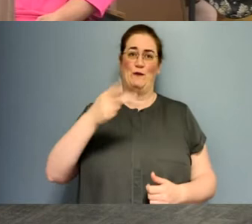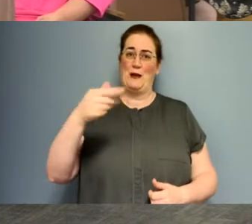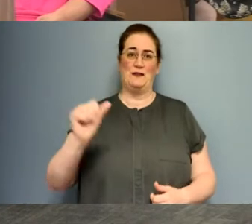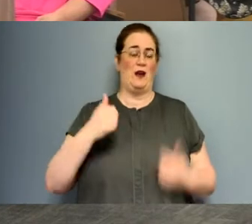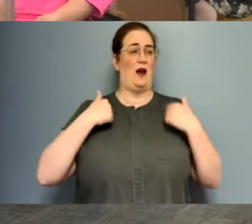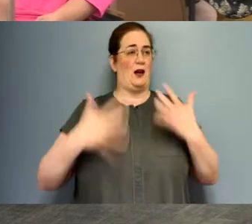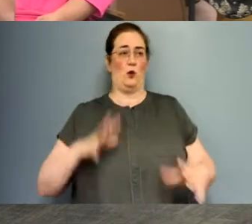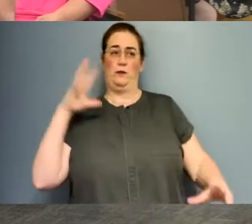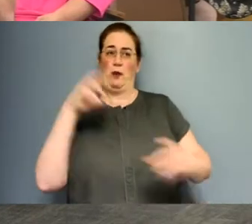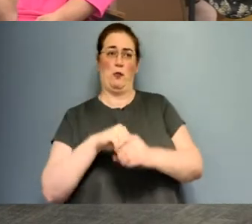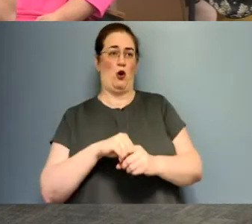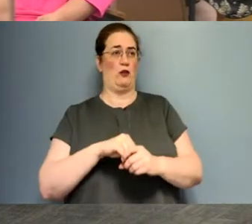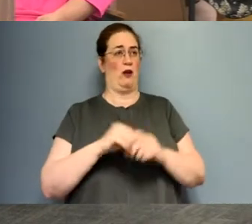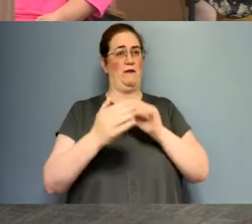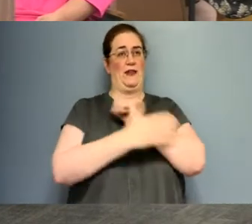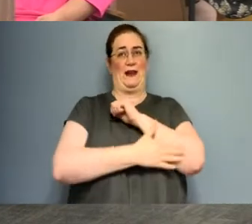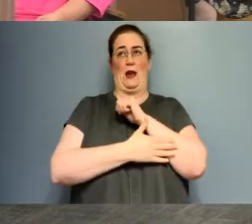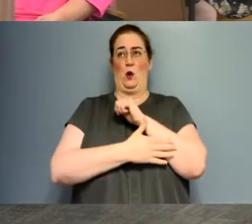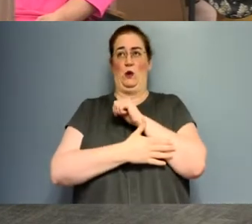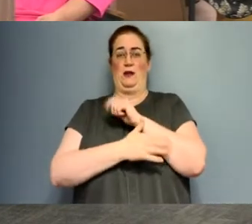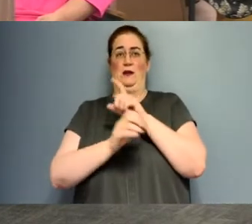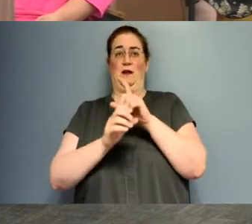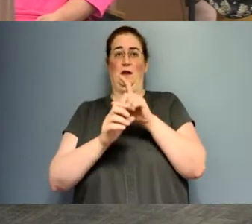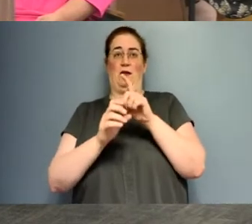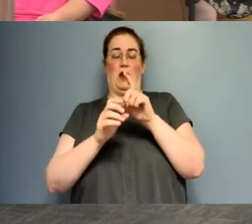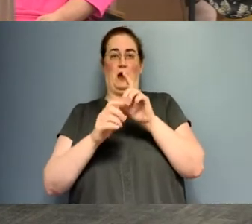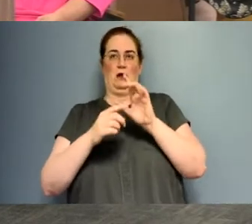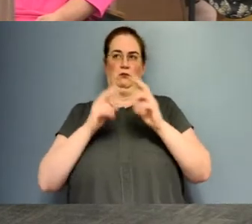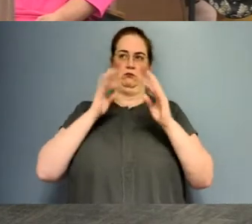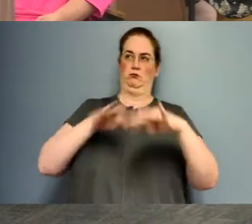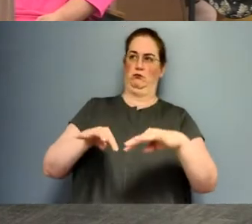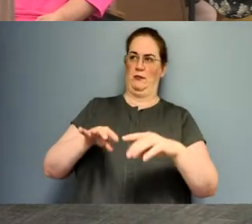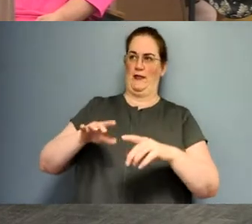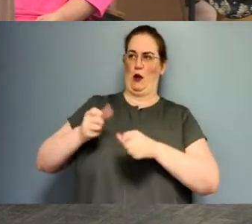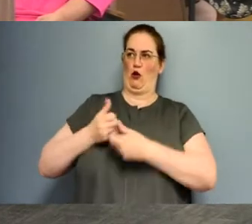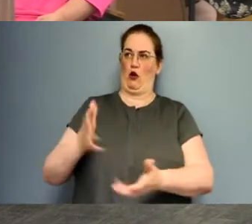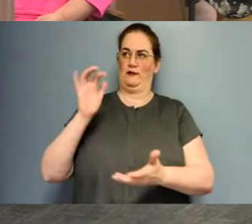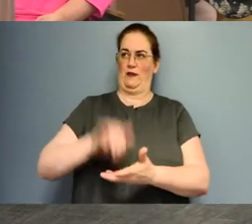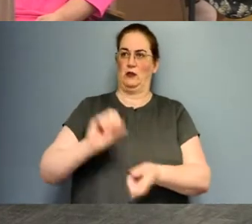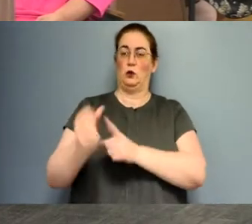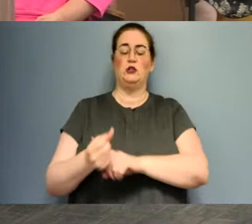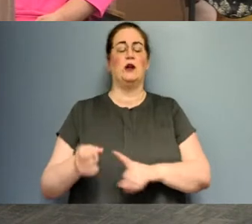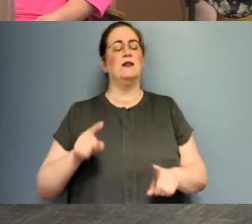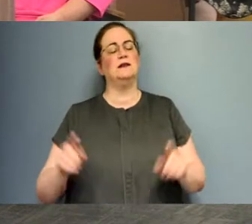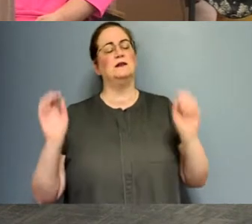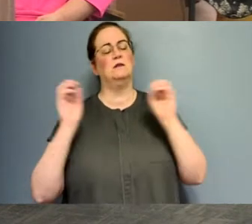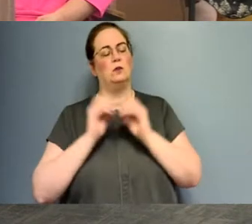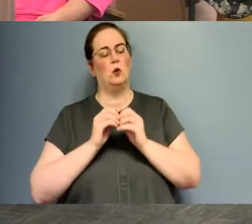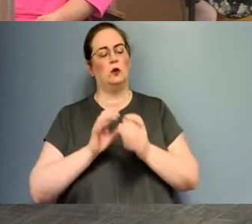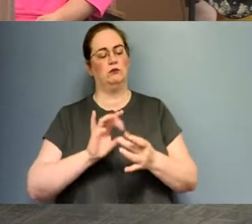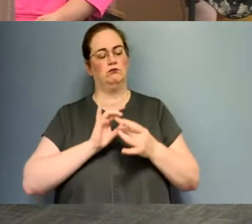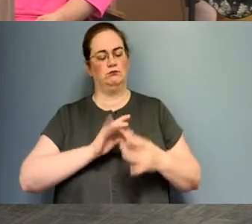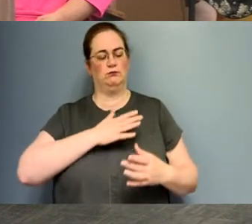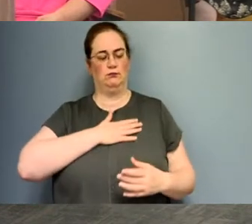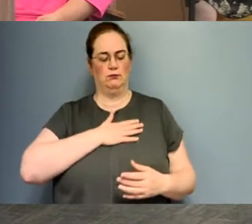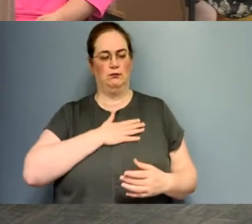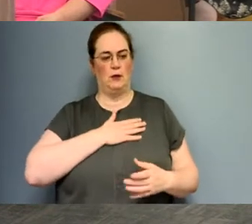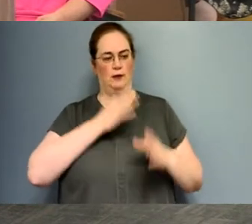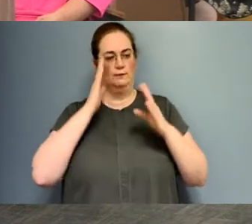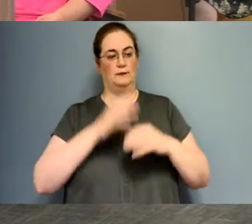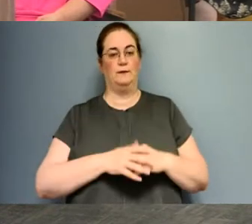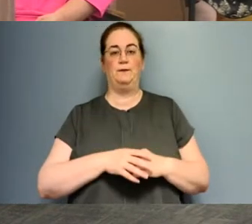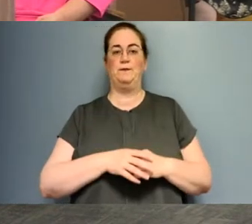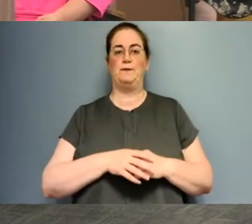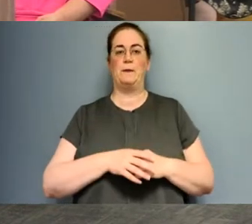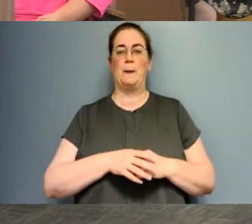want to be a part of like the county dynamic that causes that. The other issue, and this is a little bit more near and dear to my heart, is, you know, leadership